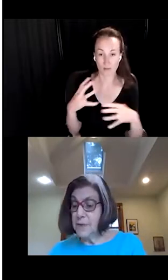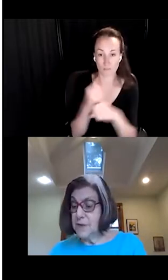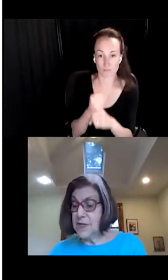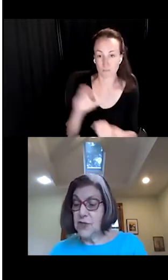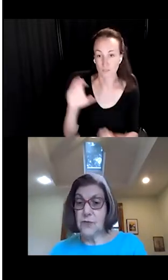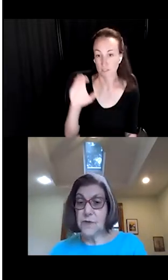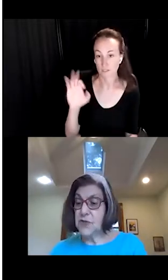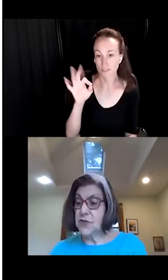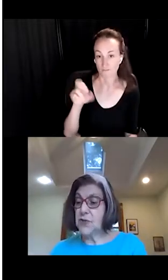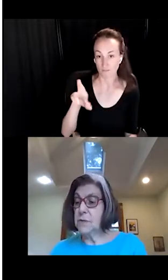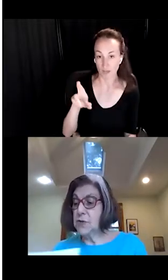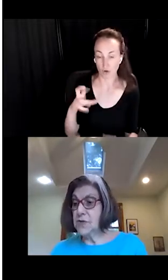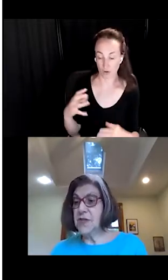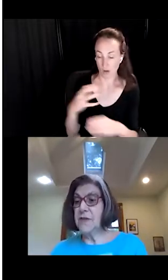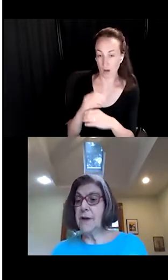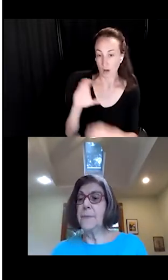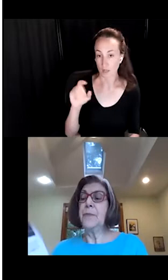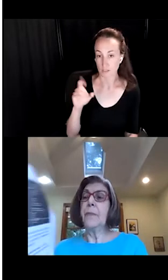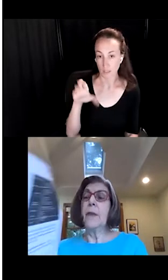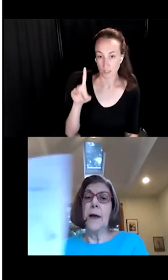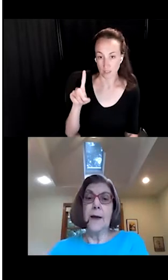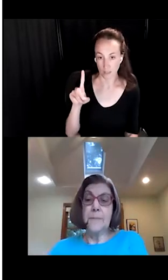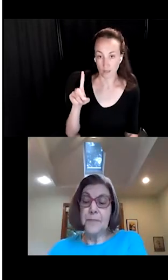for Implementation Research, which you see there.